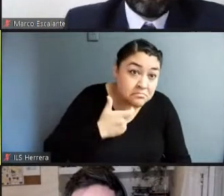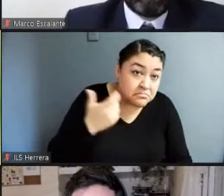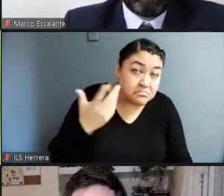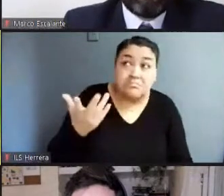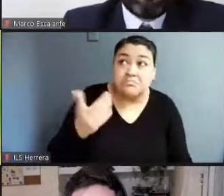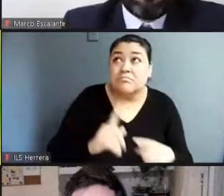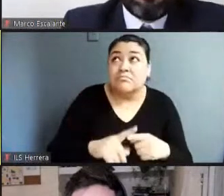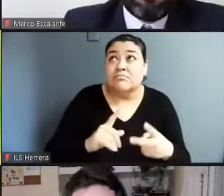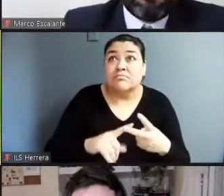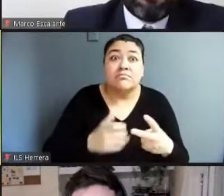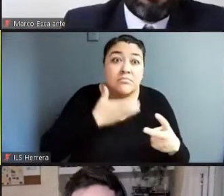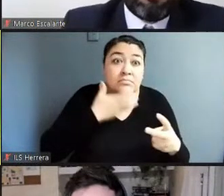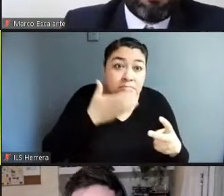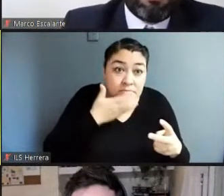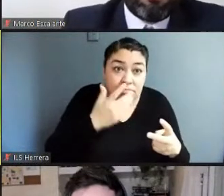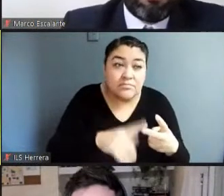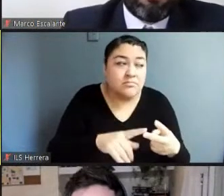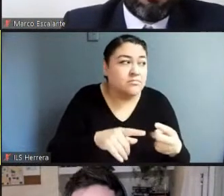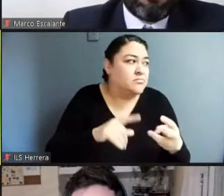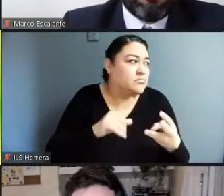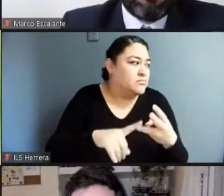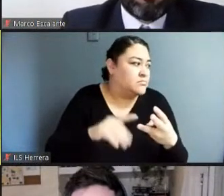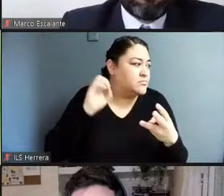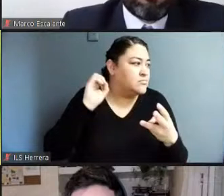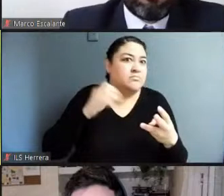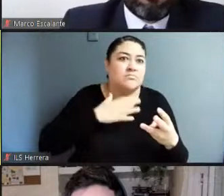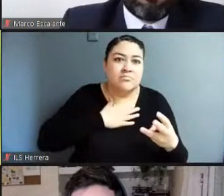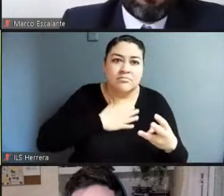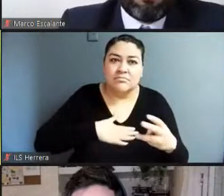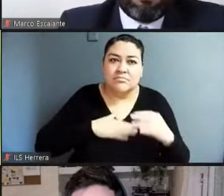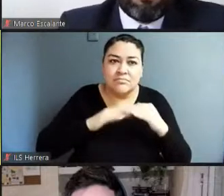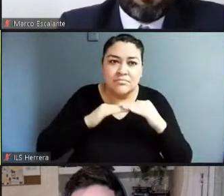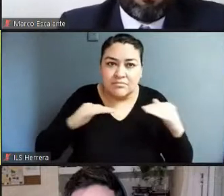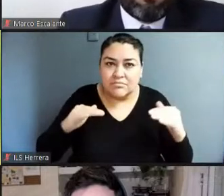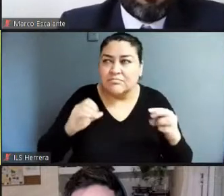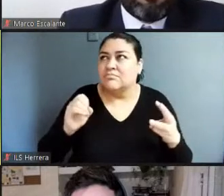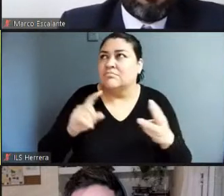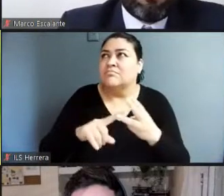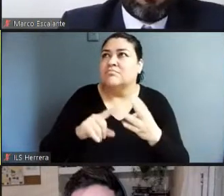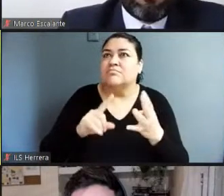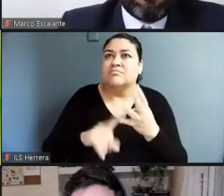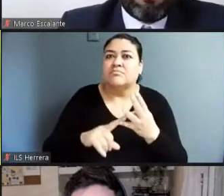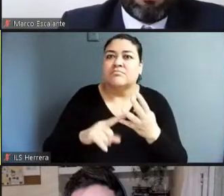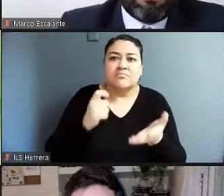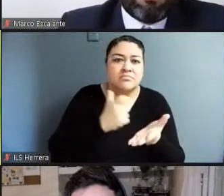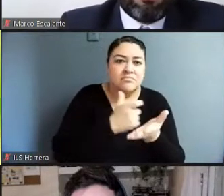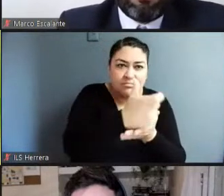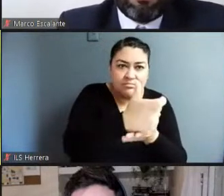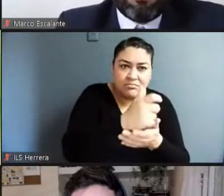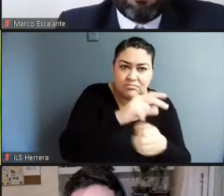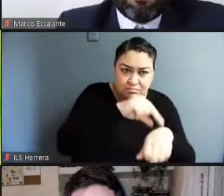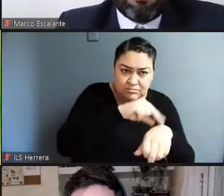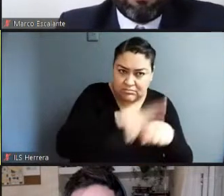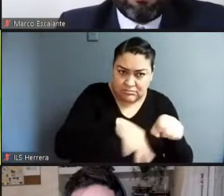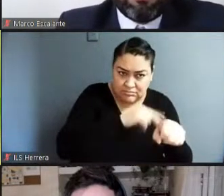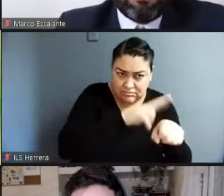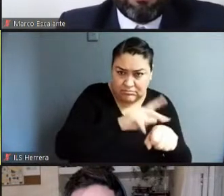probably think how much they're paid, or this is due to a tradition, the